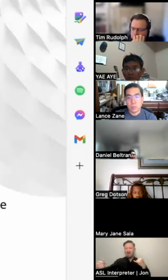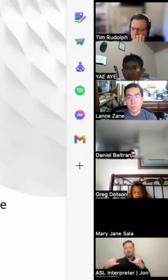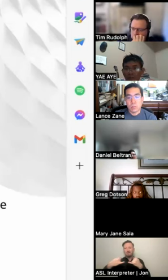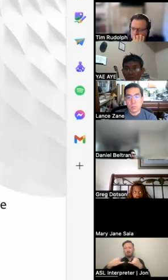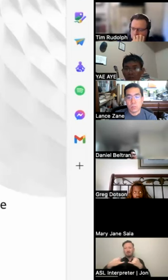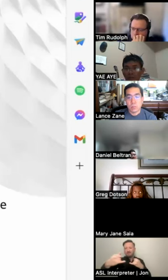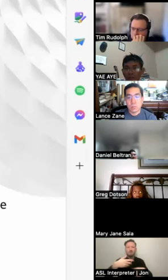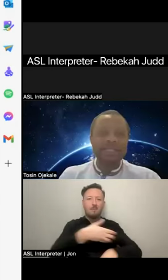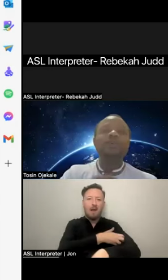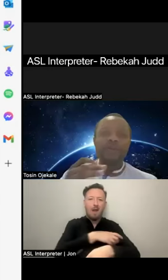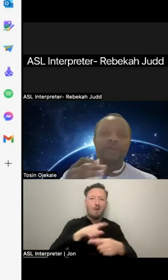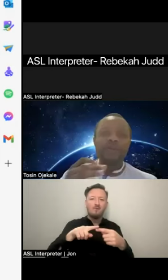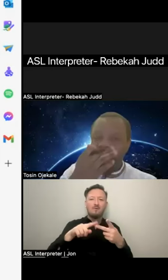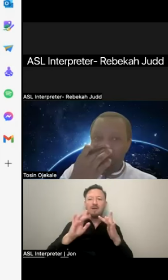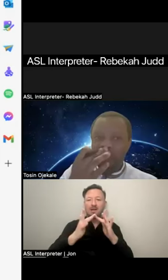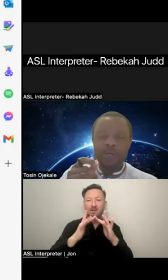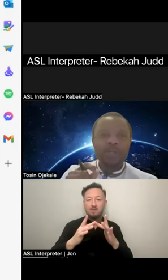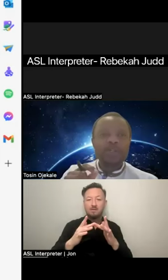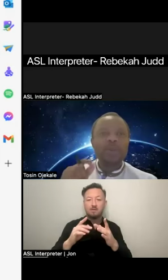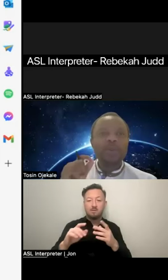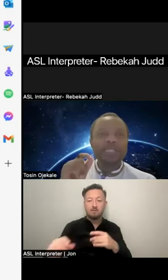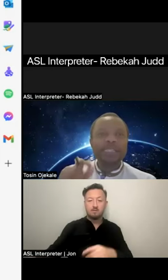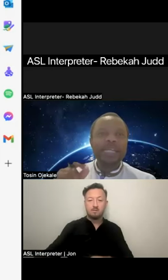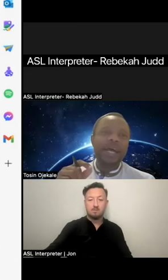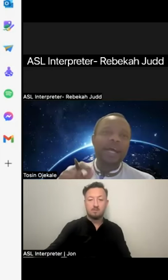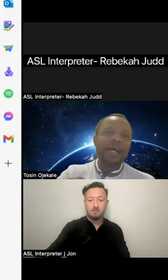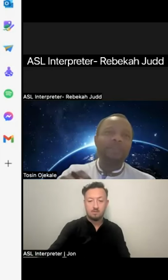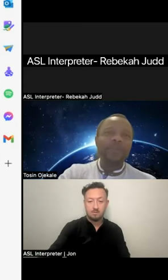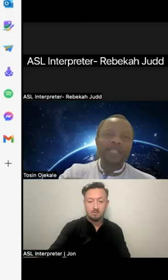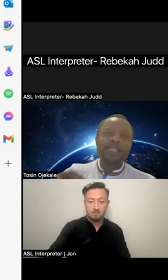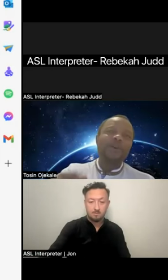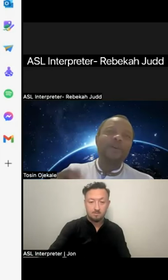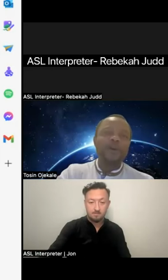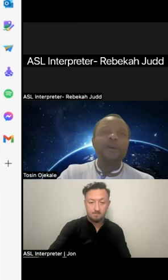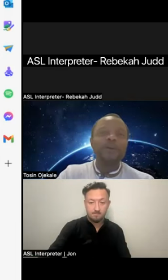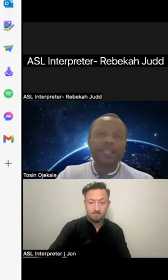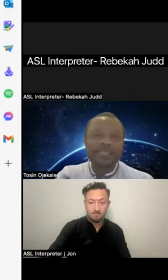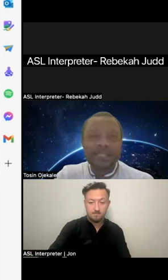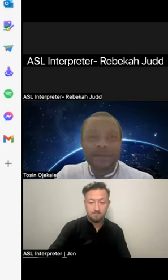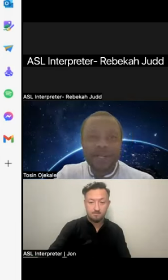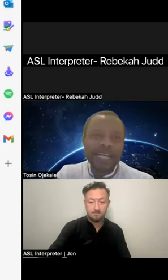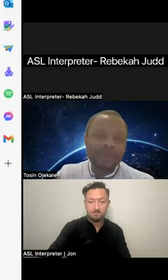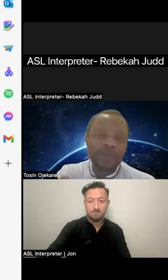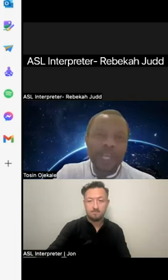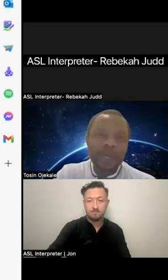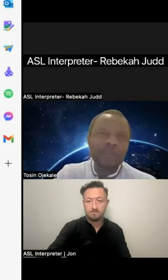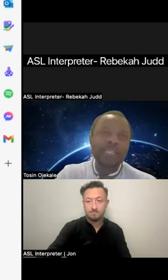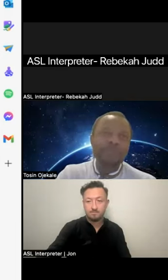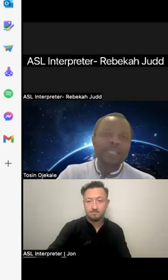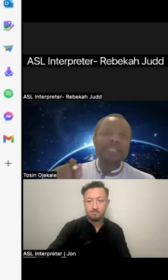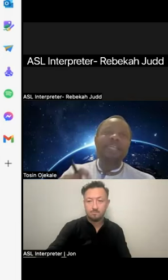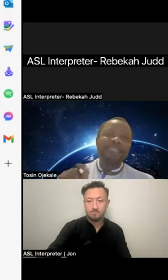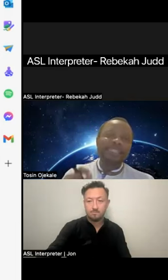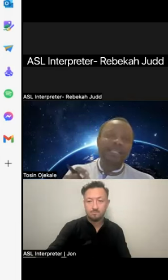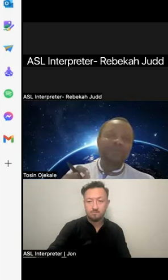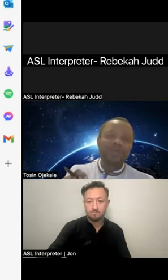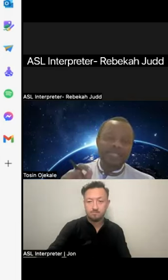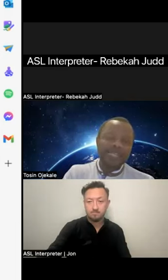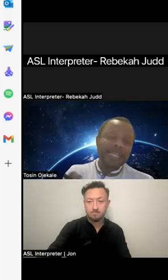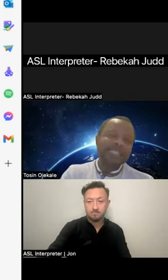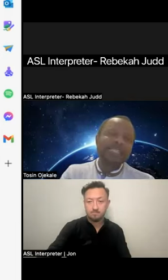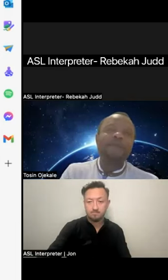generator cable, all sort of cables. So with the presence of all of these different types of cables, it means